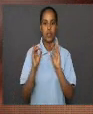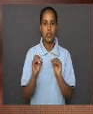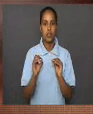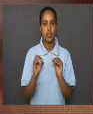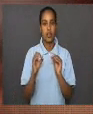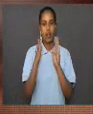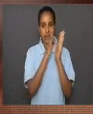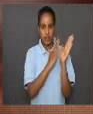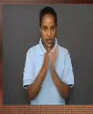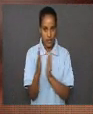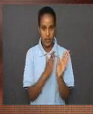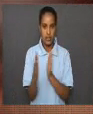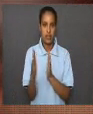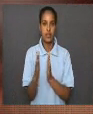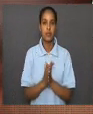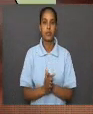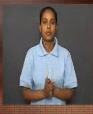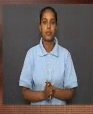Students, let's get ready.